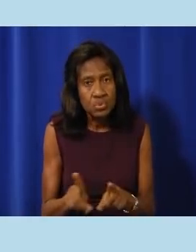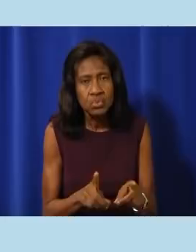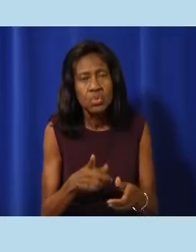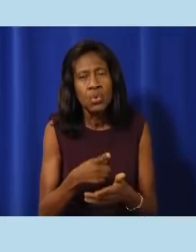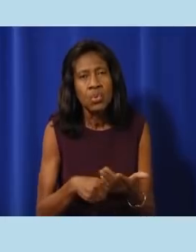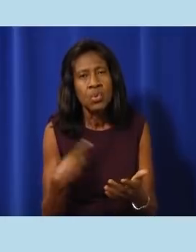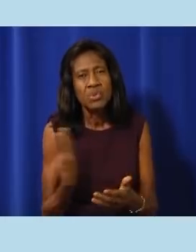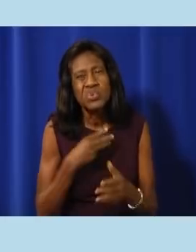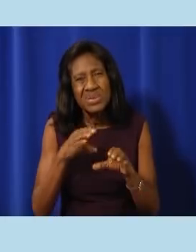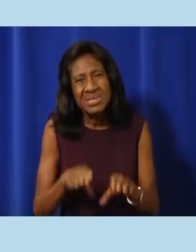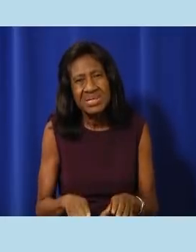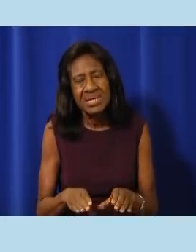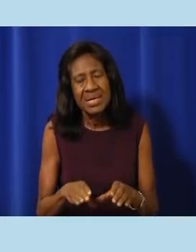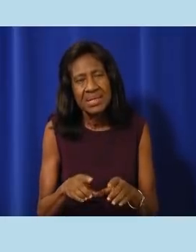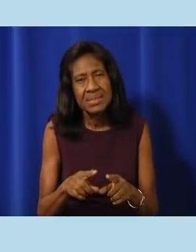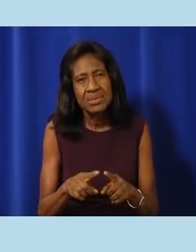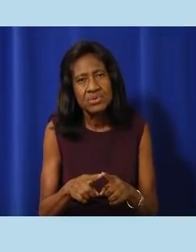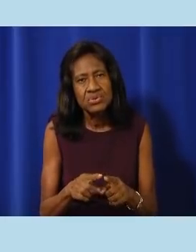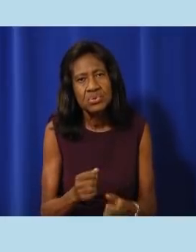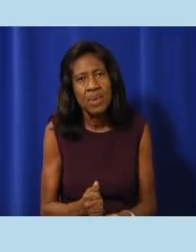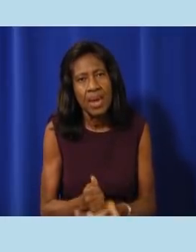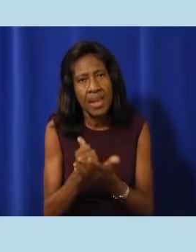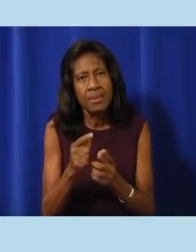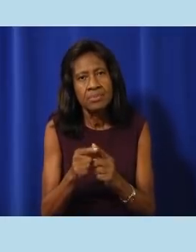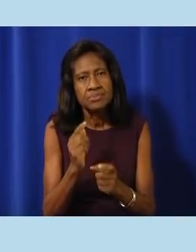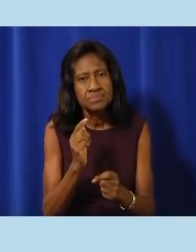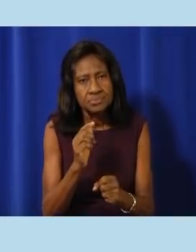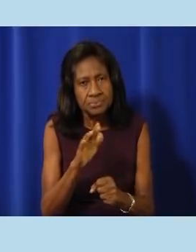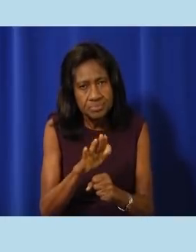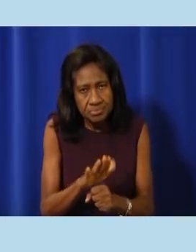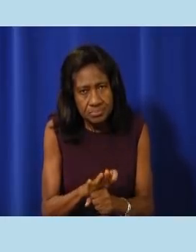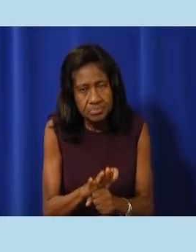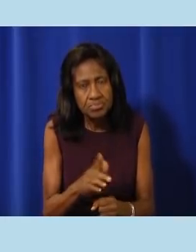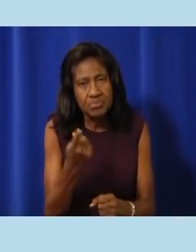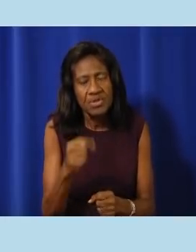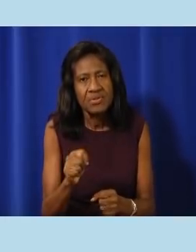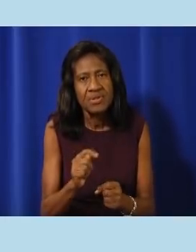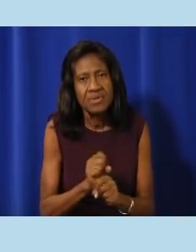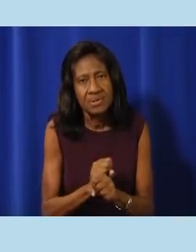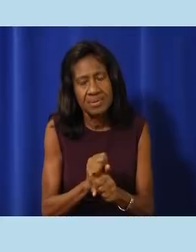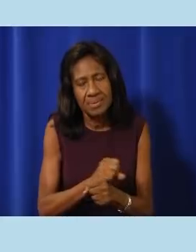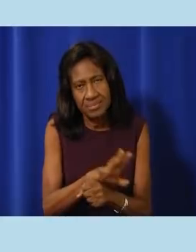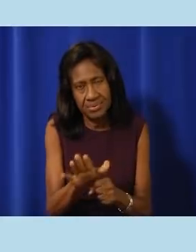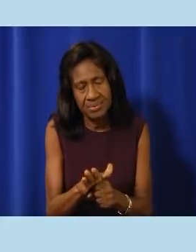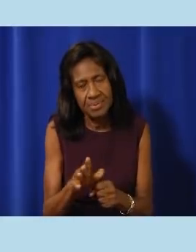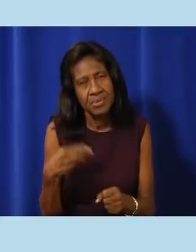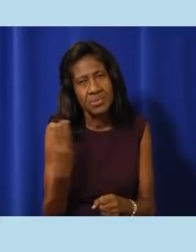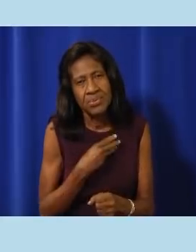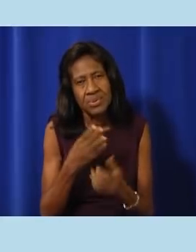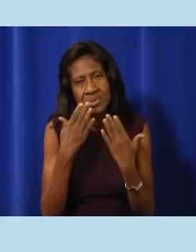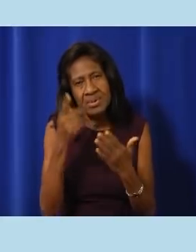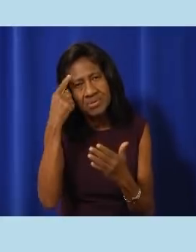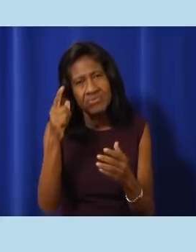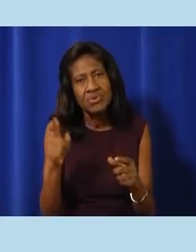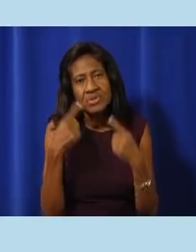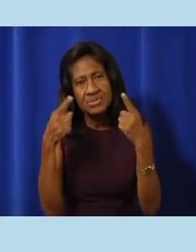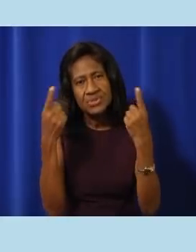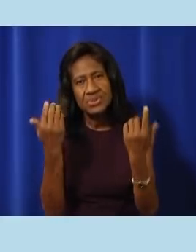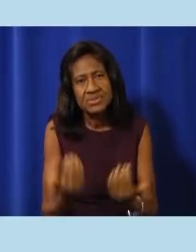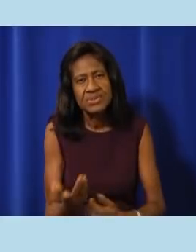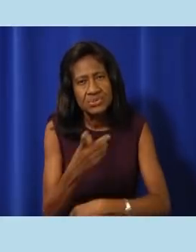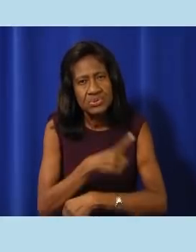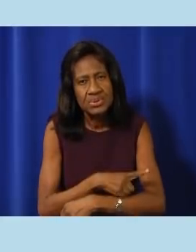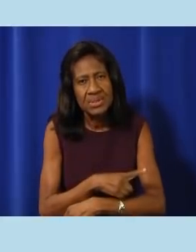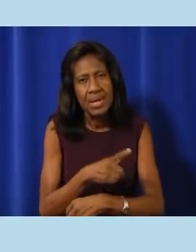contribute to the suppression of the virus. We thank you for the success we have had to date. However, as we confront